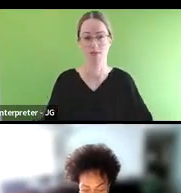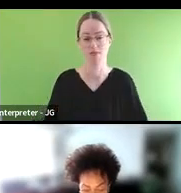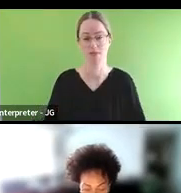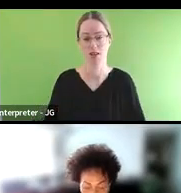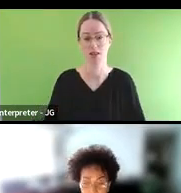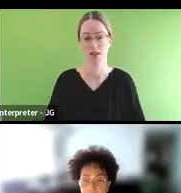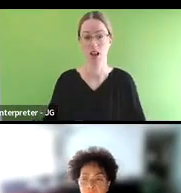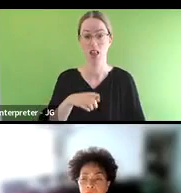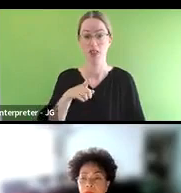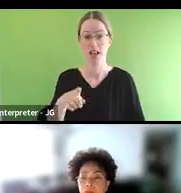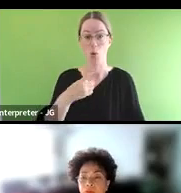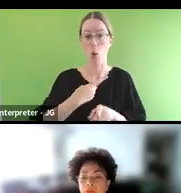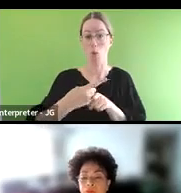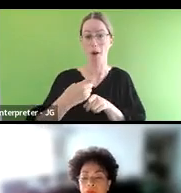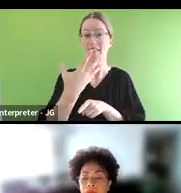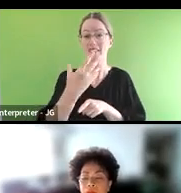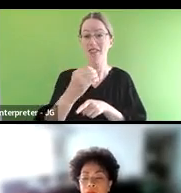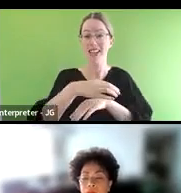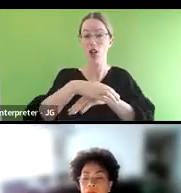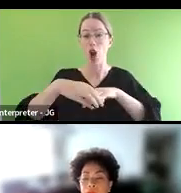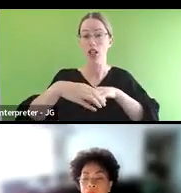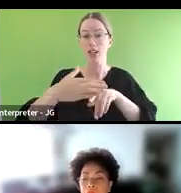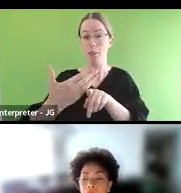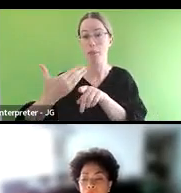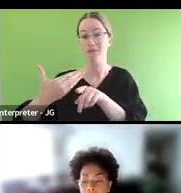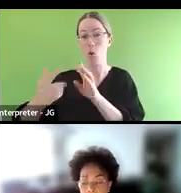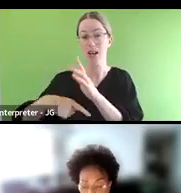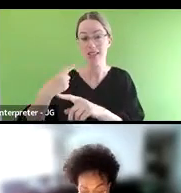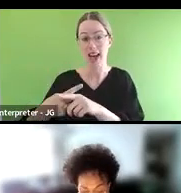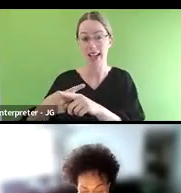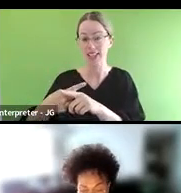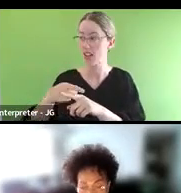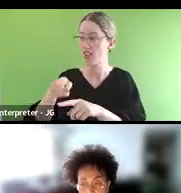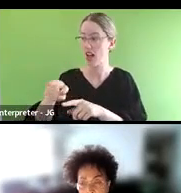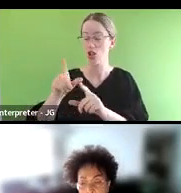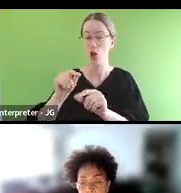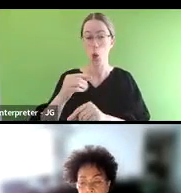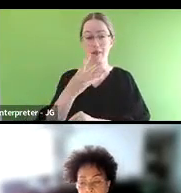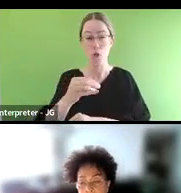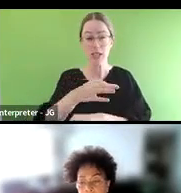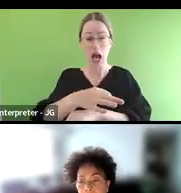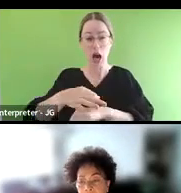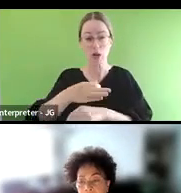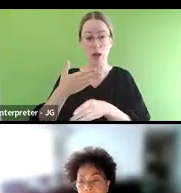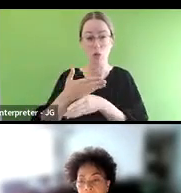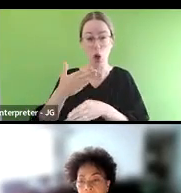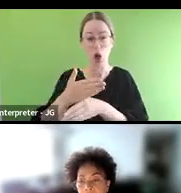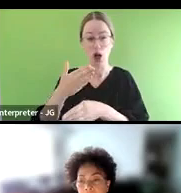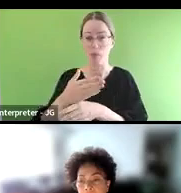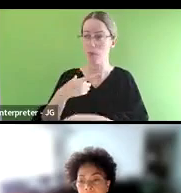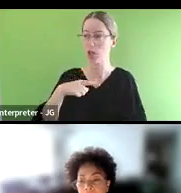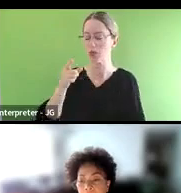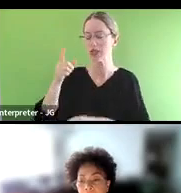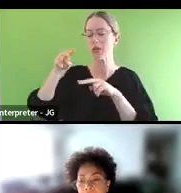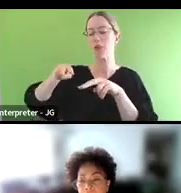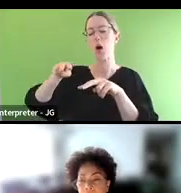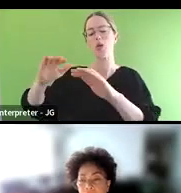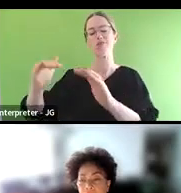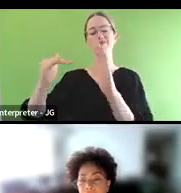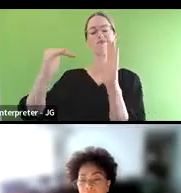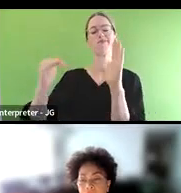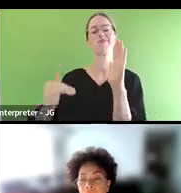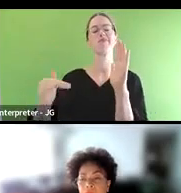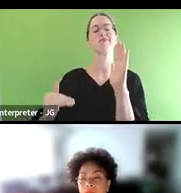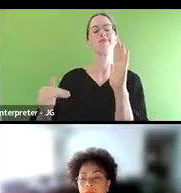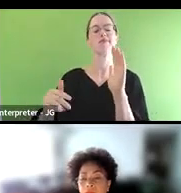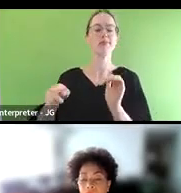That's $50 a week before tax, to do 40 hours of work because they are seen as less than